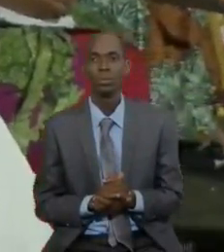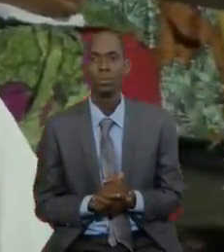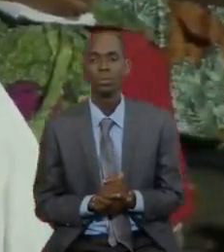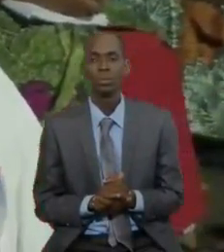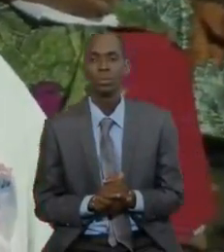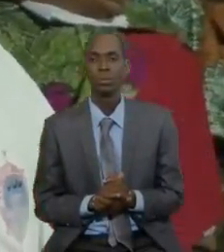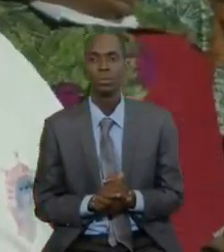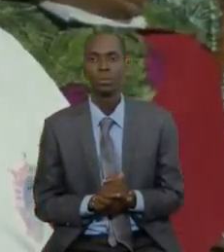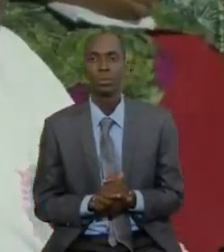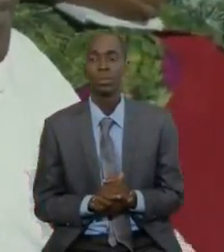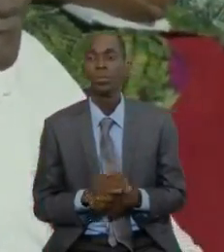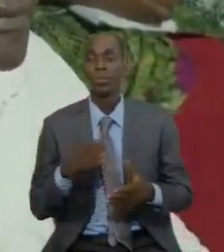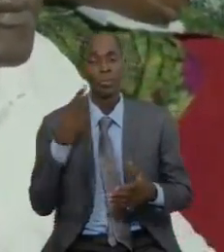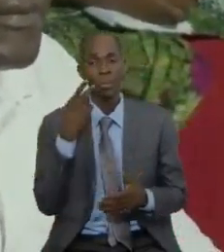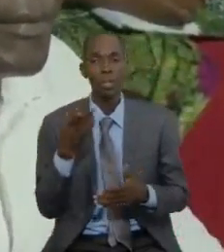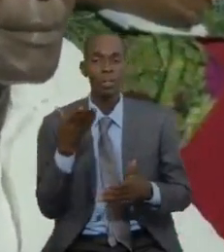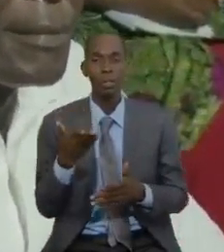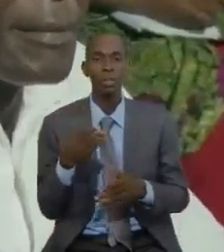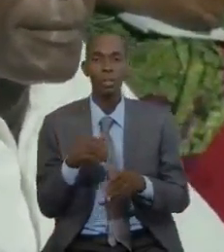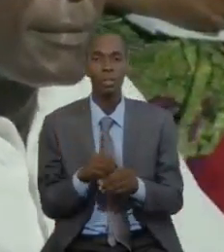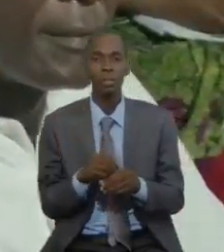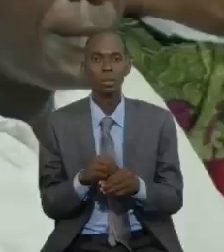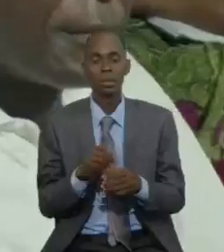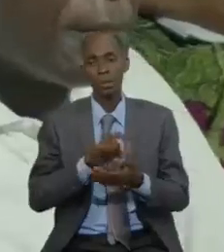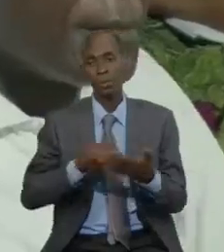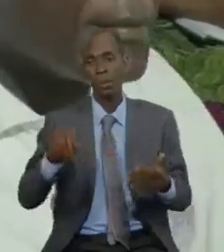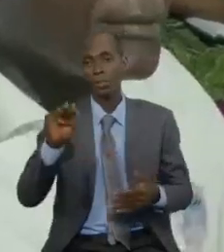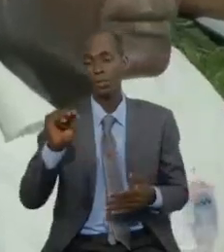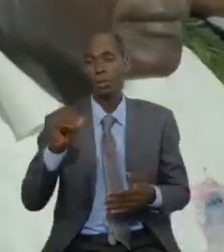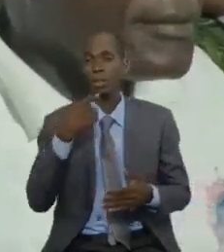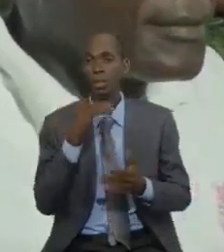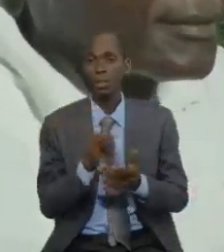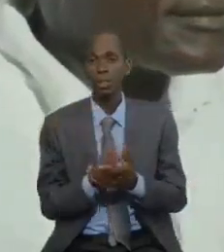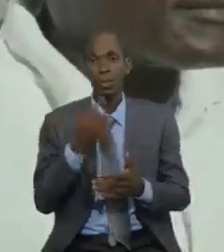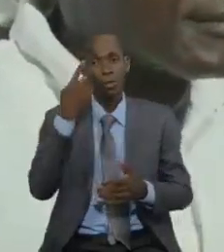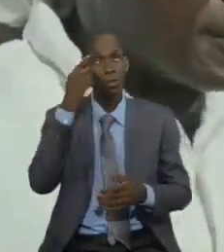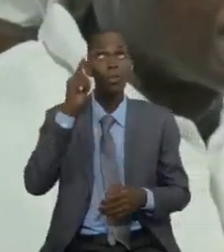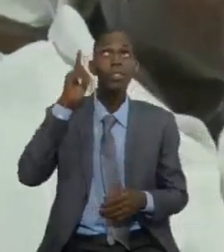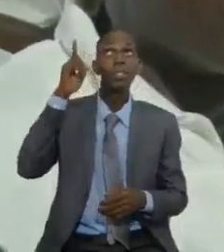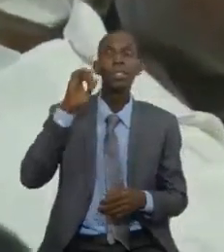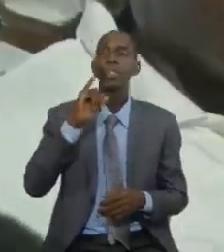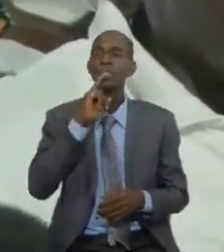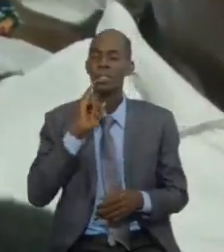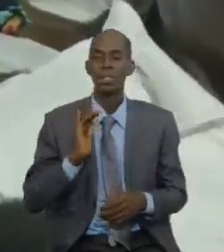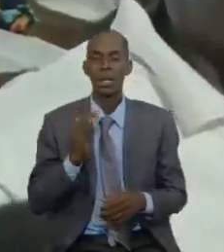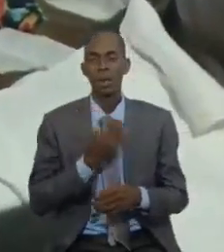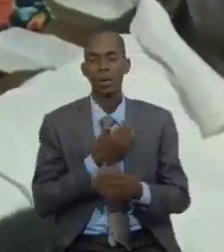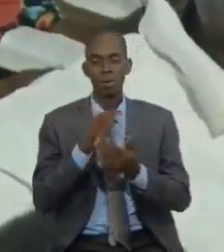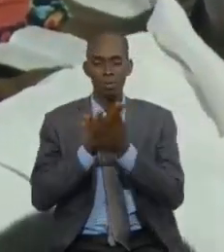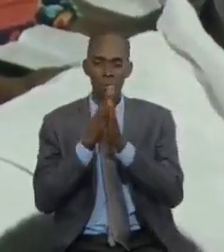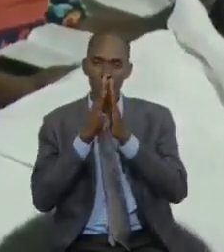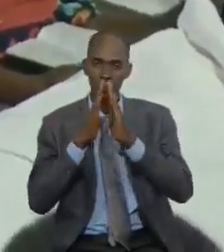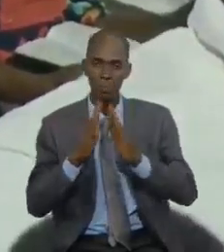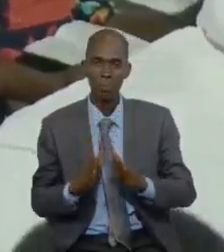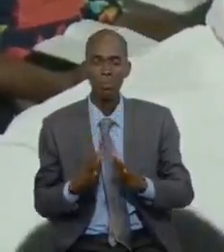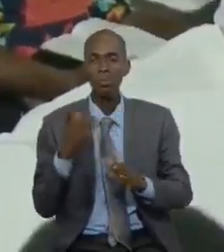toi. It says in verse 14. Verset 14. It says, for he is our peace. Car il est notre paix. The source of